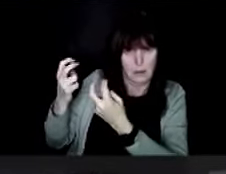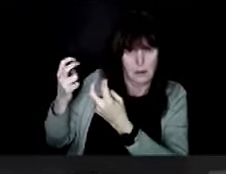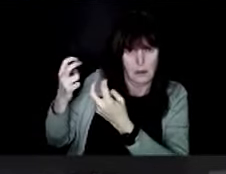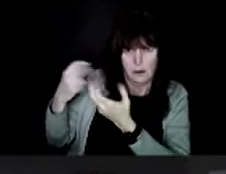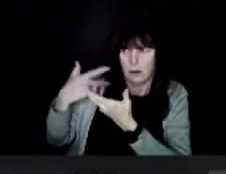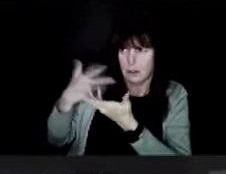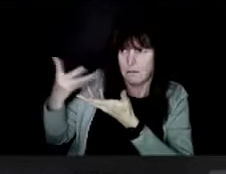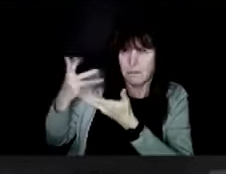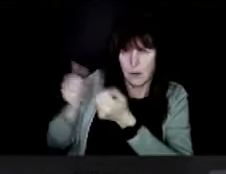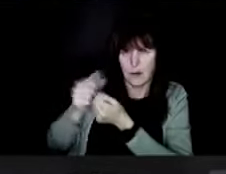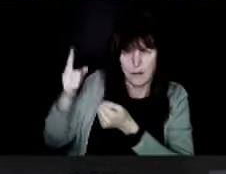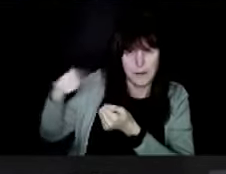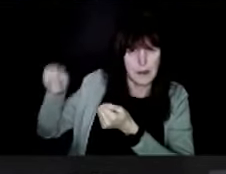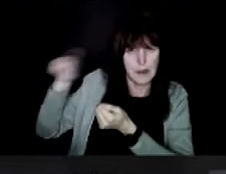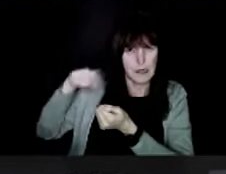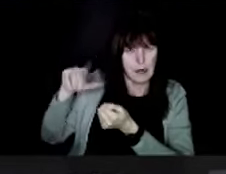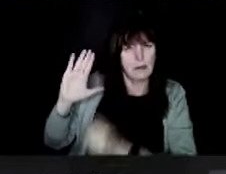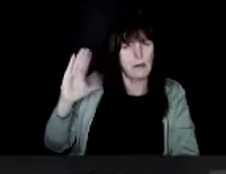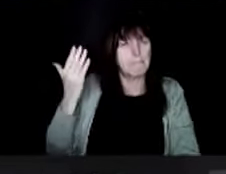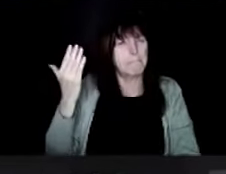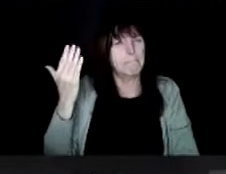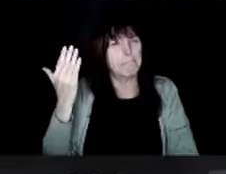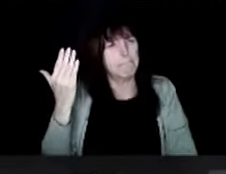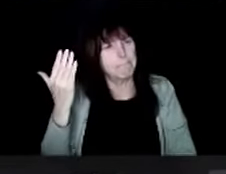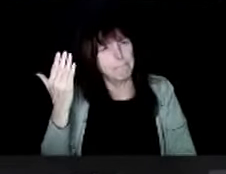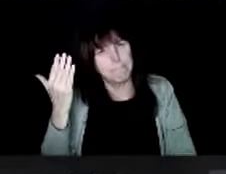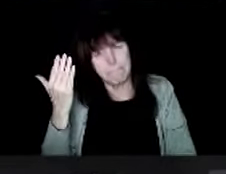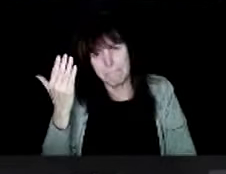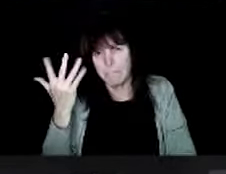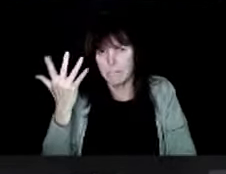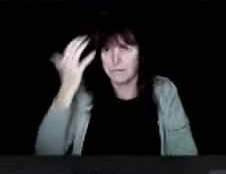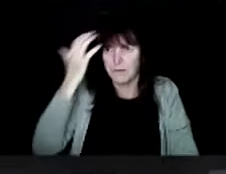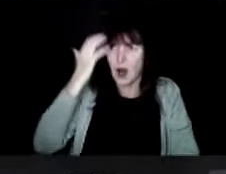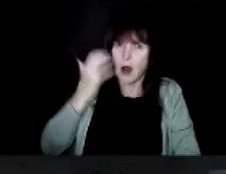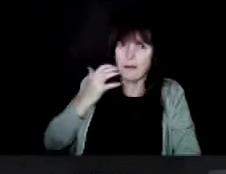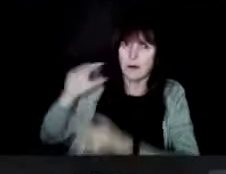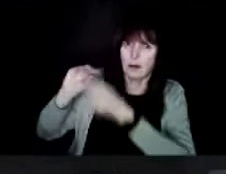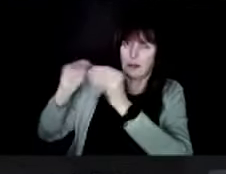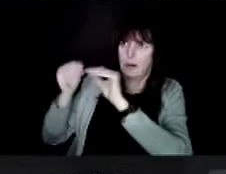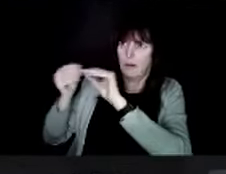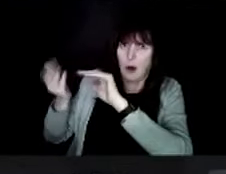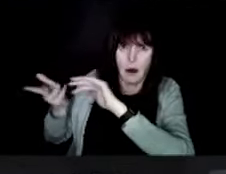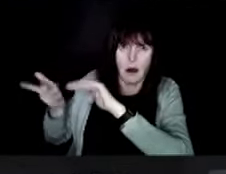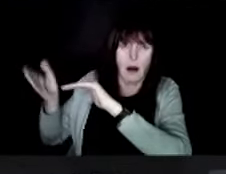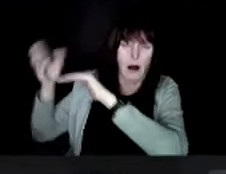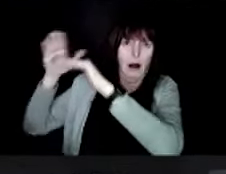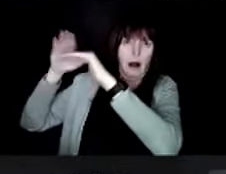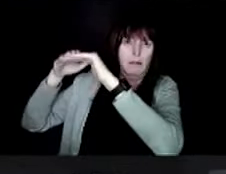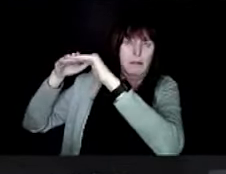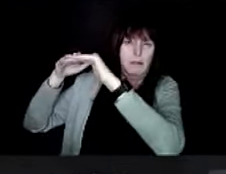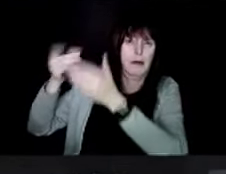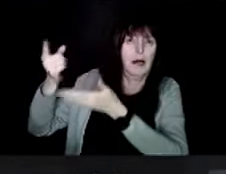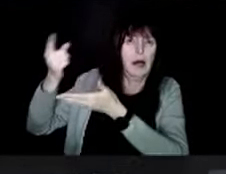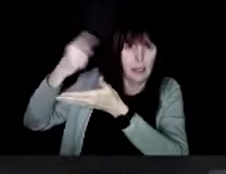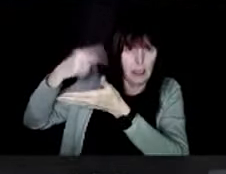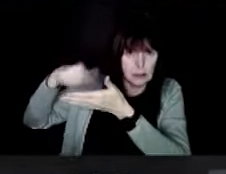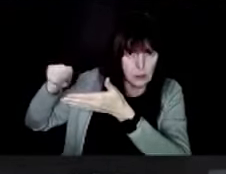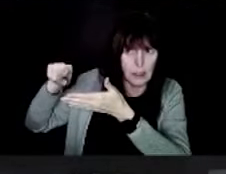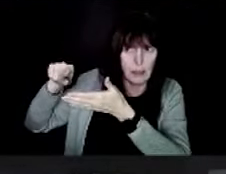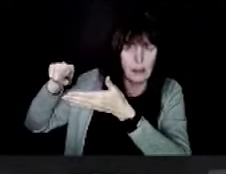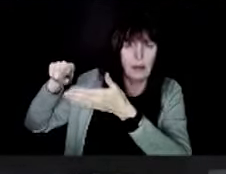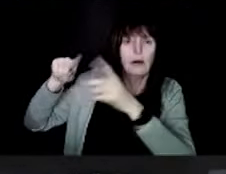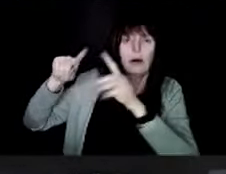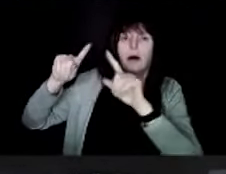next Tuesday. So I'm curious, is that what you're seeing as well? And then, of course, how quickly after the peak would you allow for restrictions to lift?